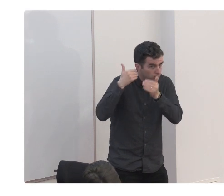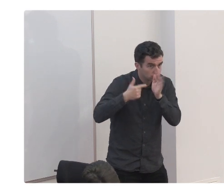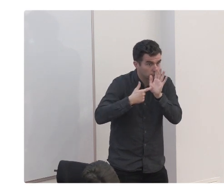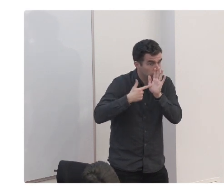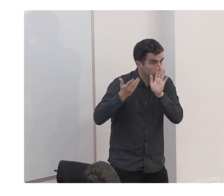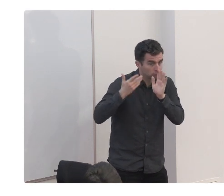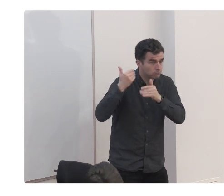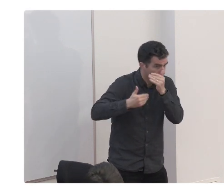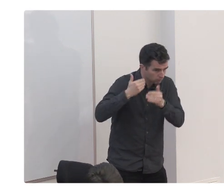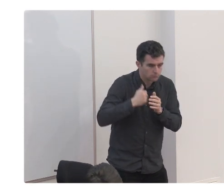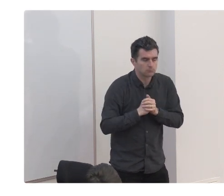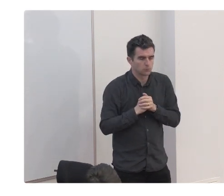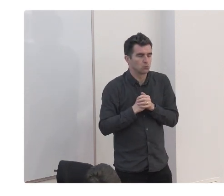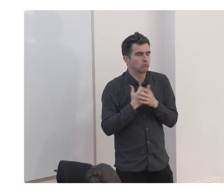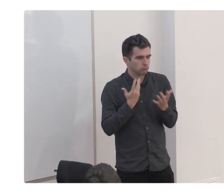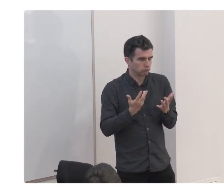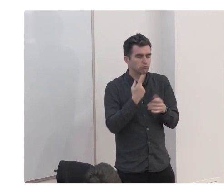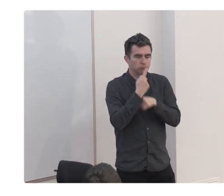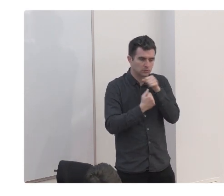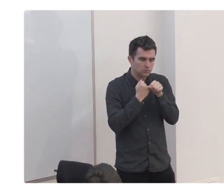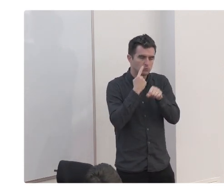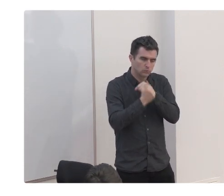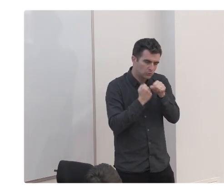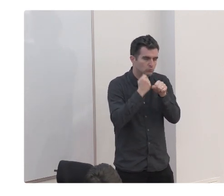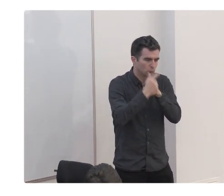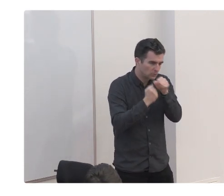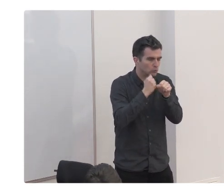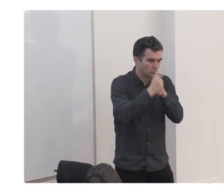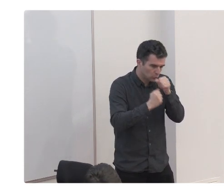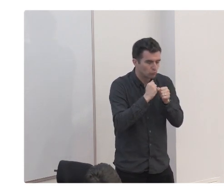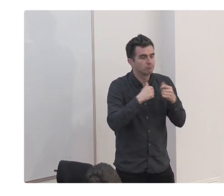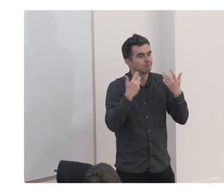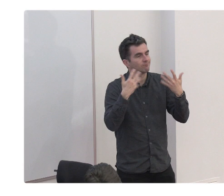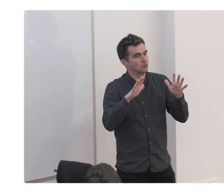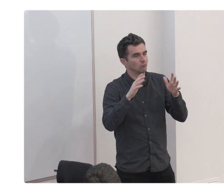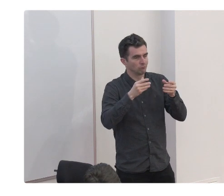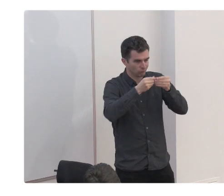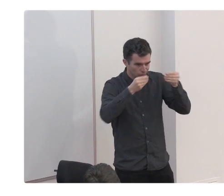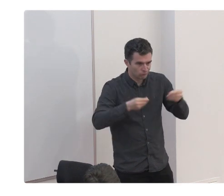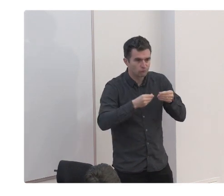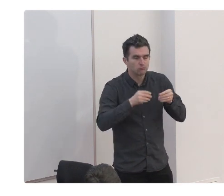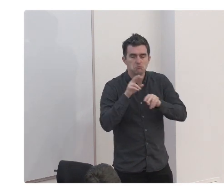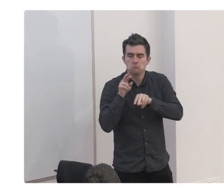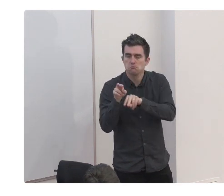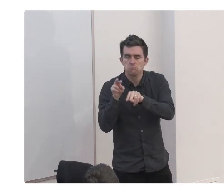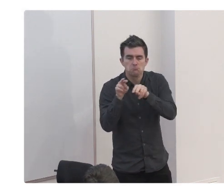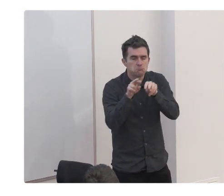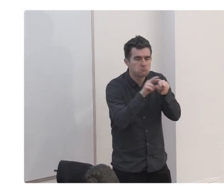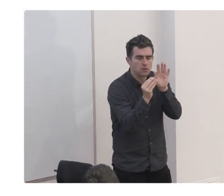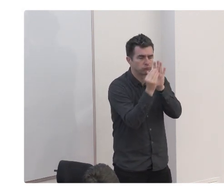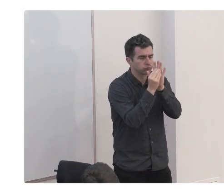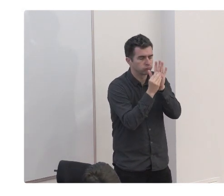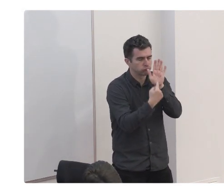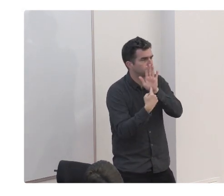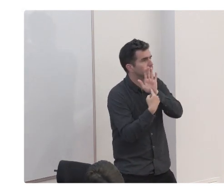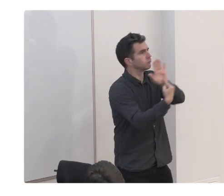with the governmental and non-governmental organizations, to speak with Afghanistan people, and we wanted to tell them this is the Convention of the Rights of People